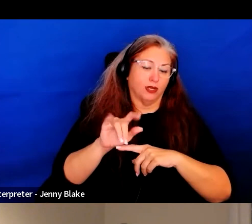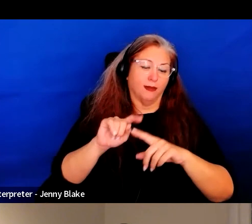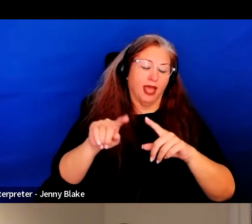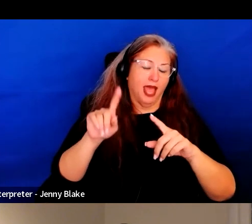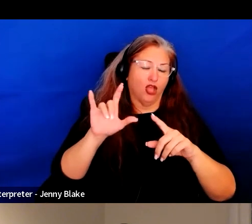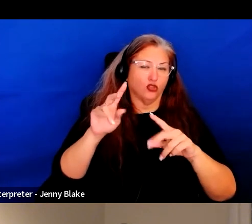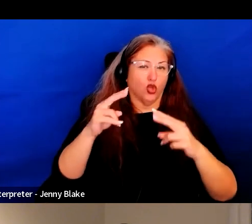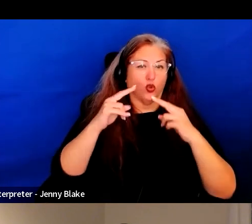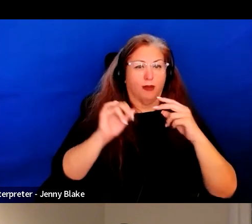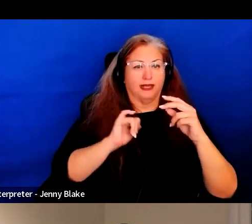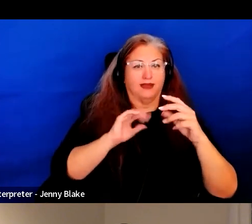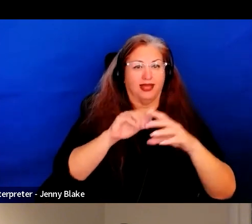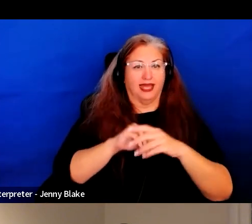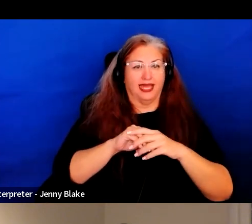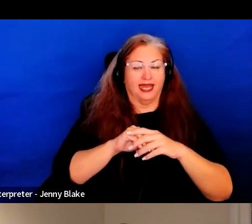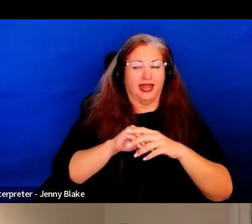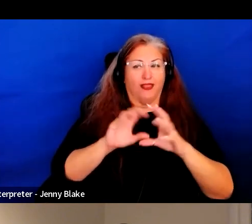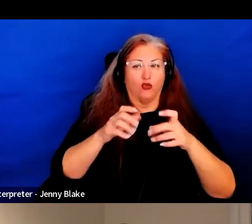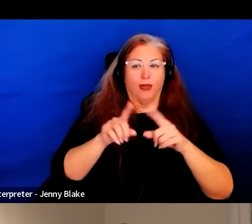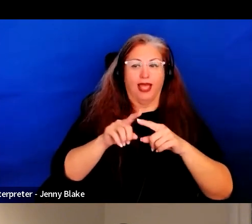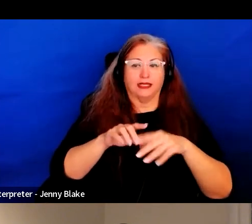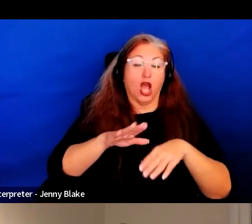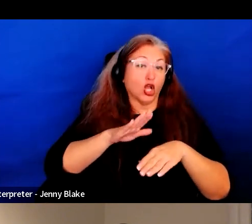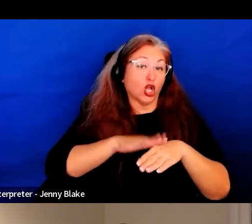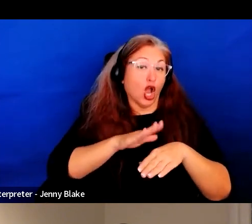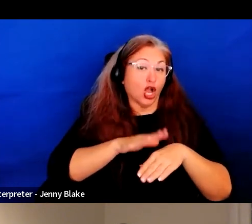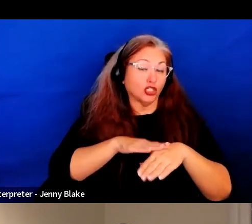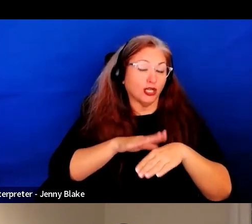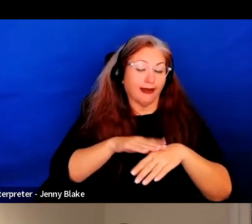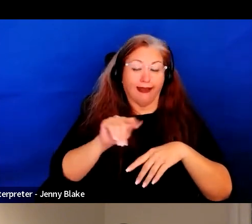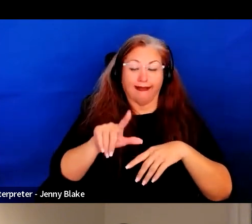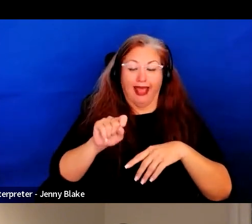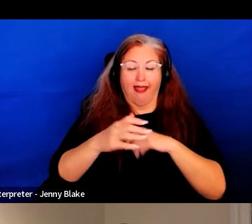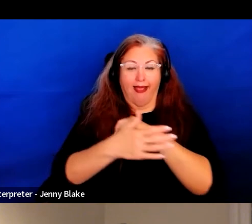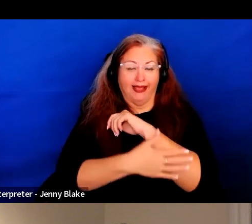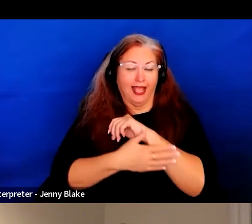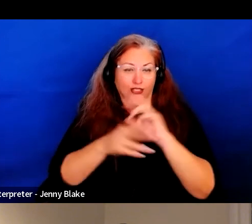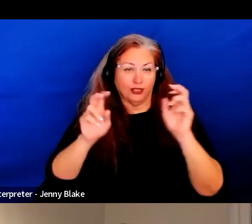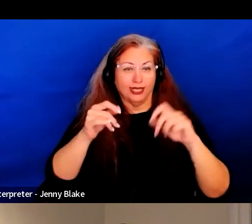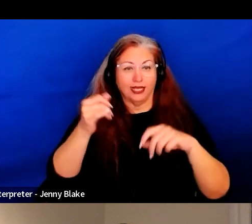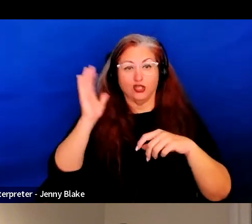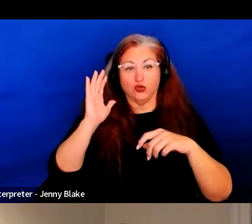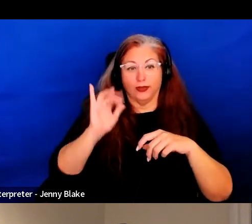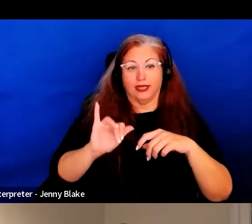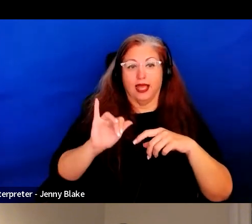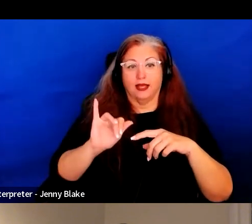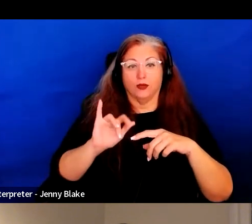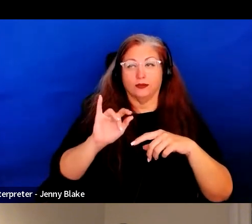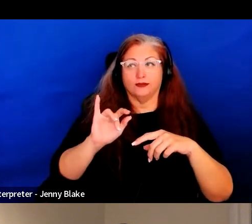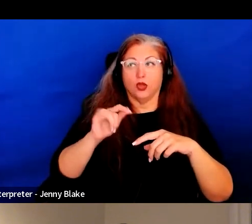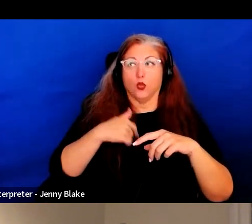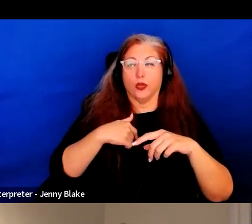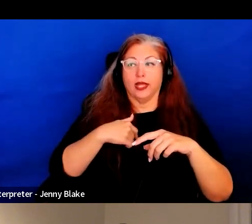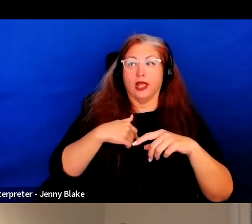see myself within this group as the cautionary tale, coming from the cautionary tale country where it used to be the case that we